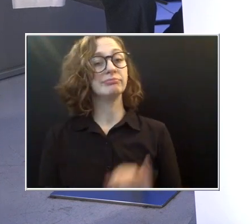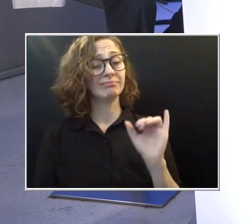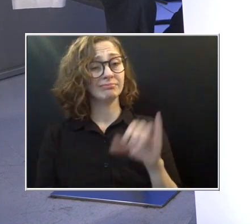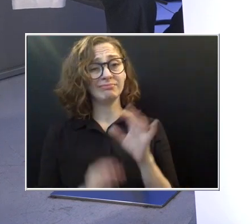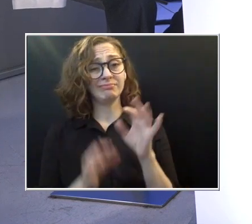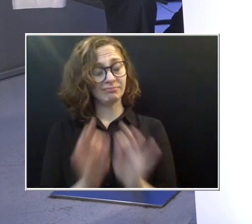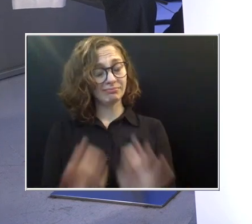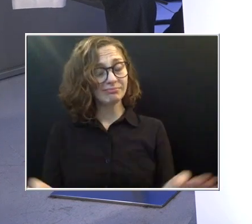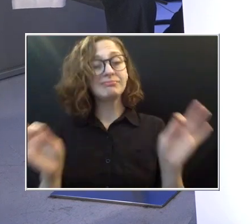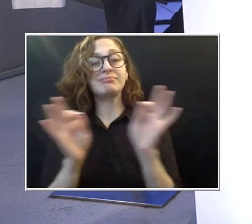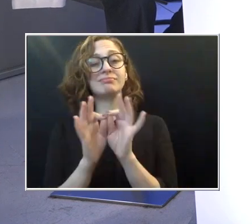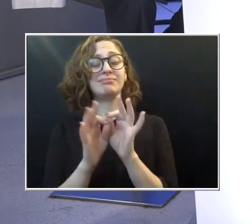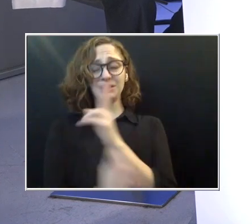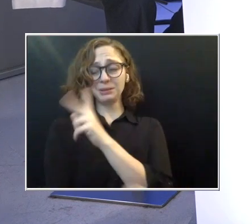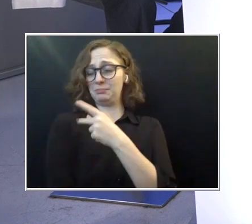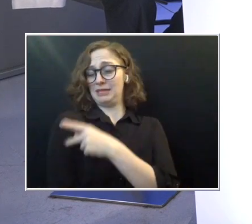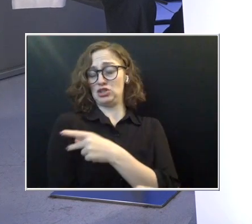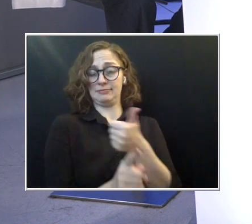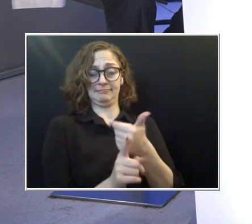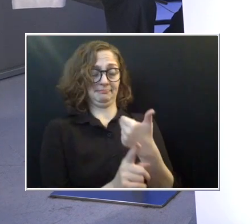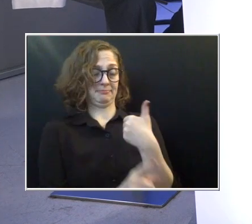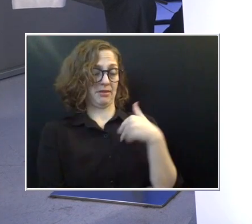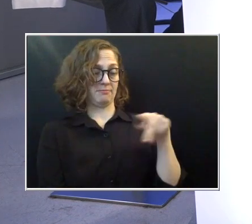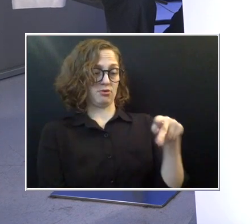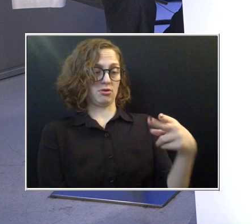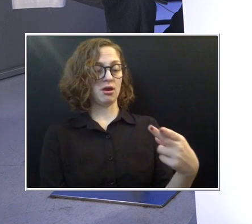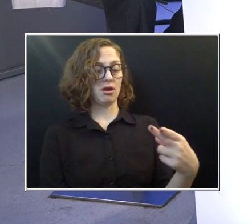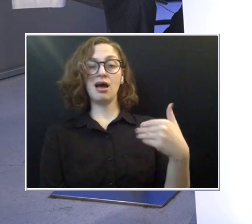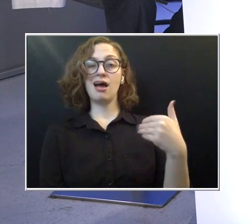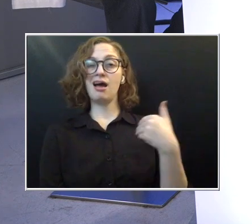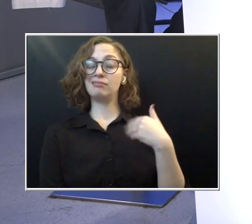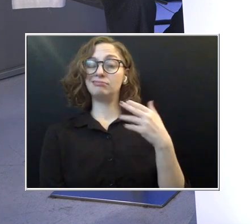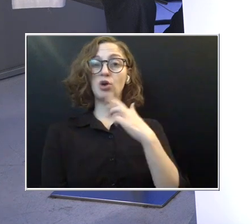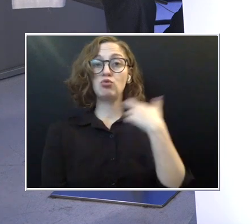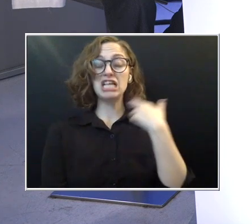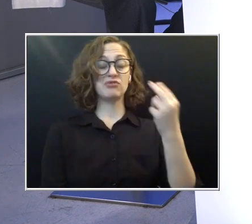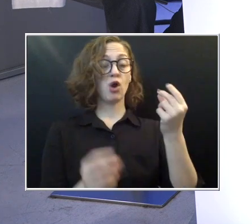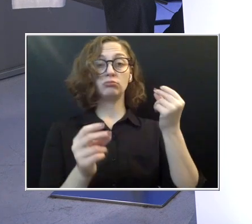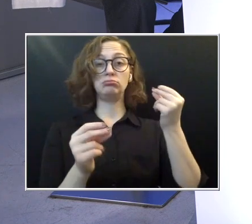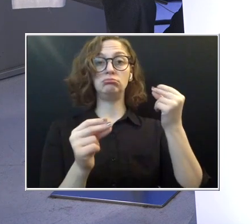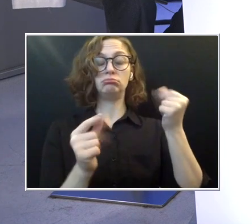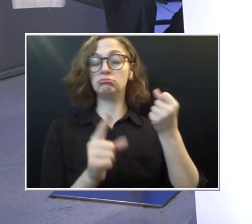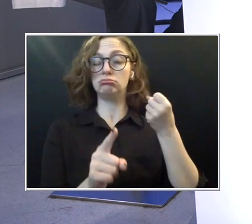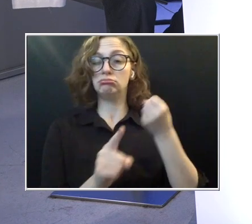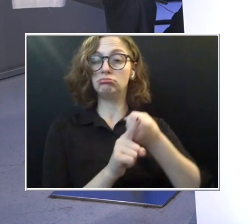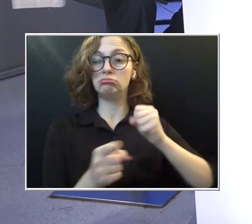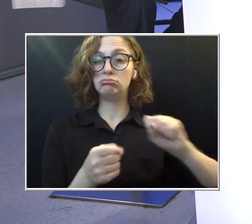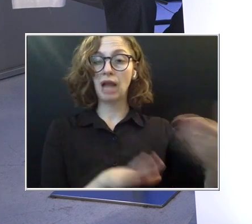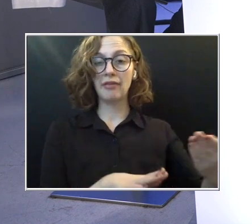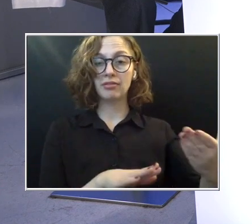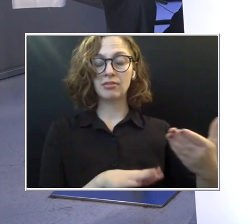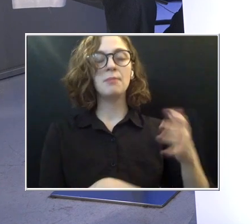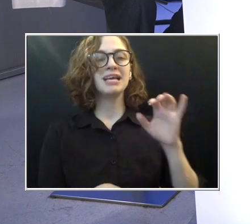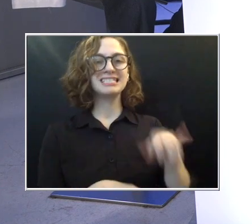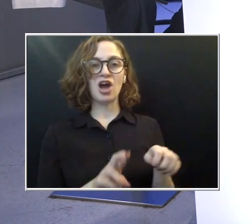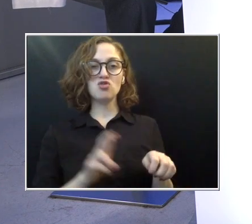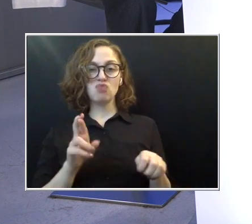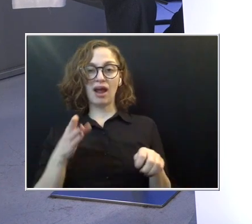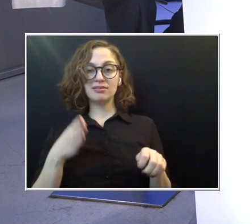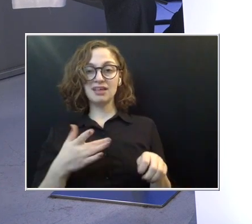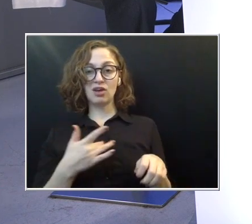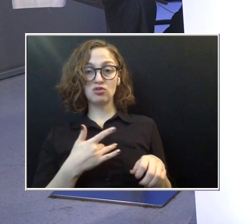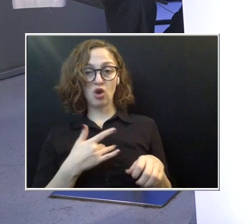such risk for things like sudden death. Because that right side of the heart, when it starts to give out, man, it could just go rapidly.